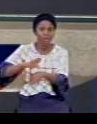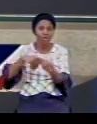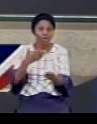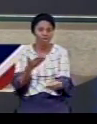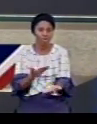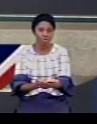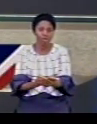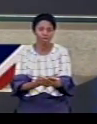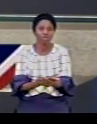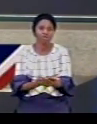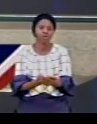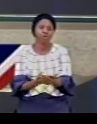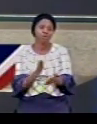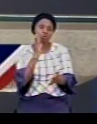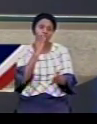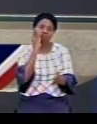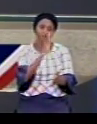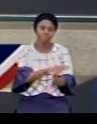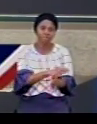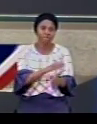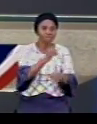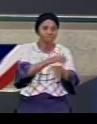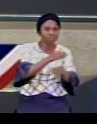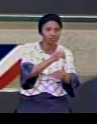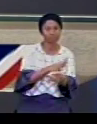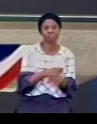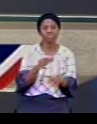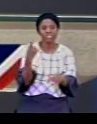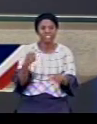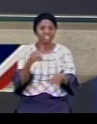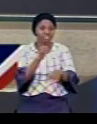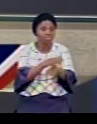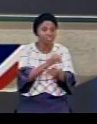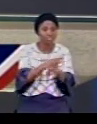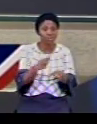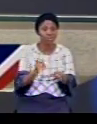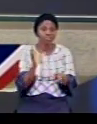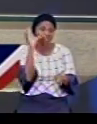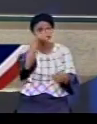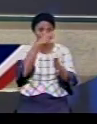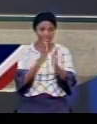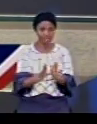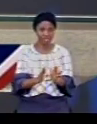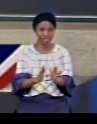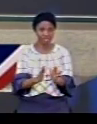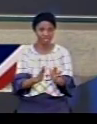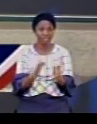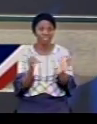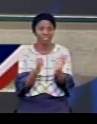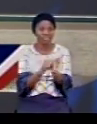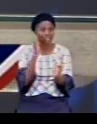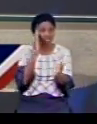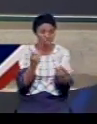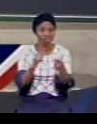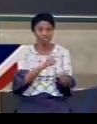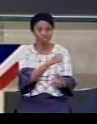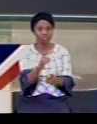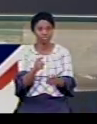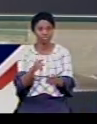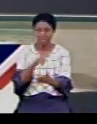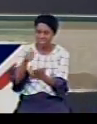the stranger that will come to you. Here is the way a child of God ought to